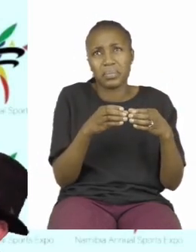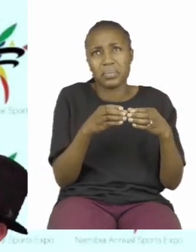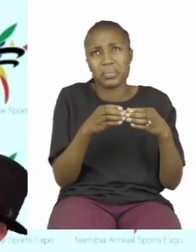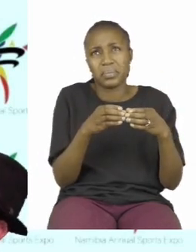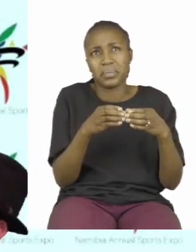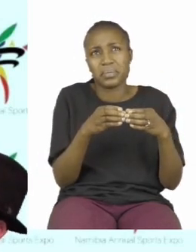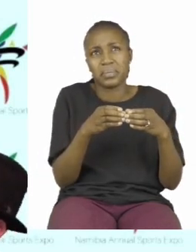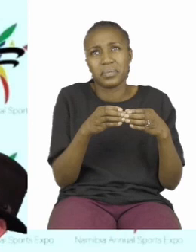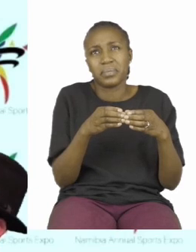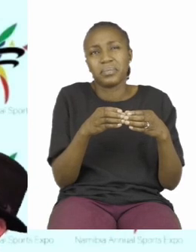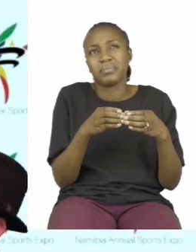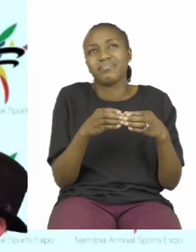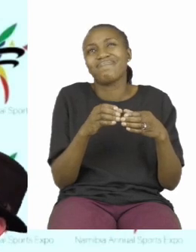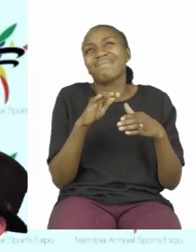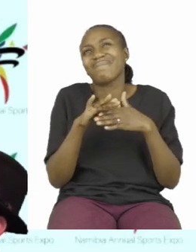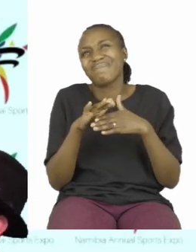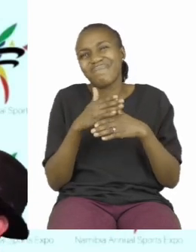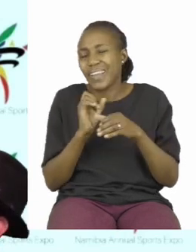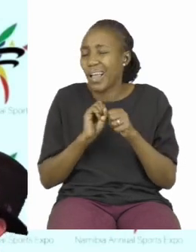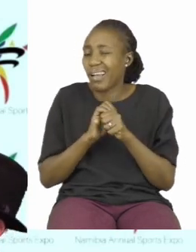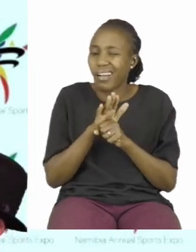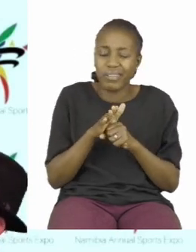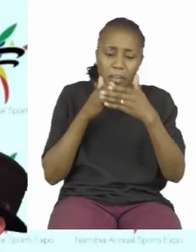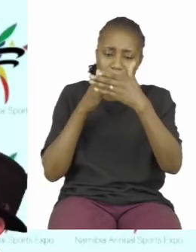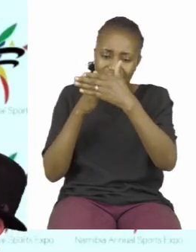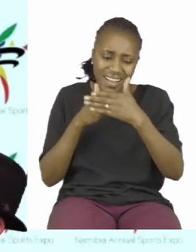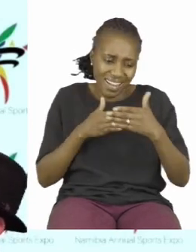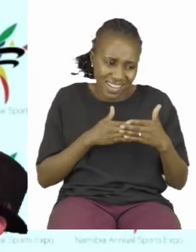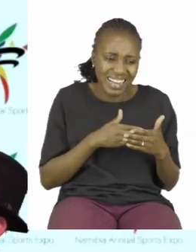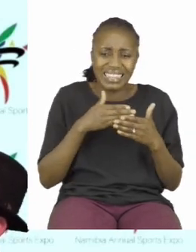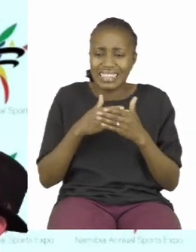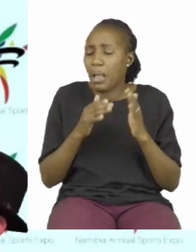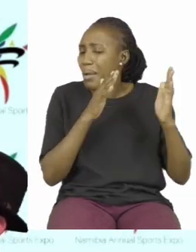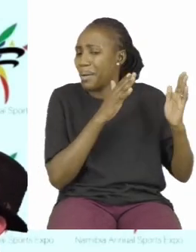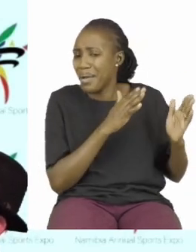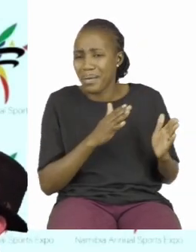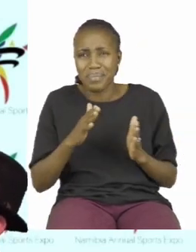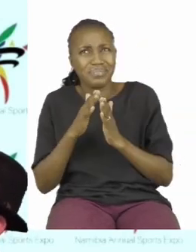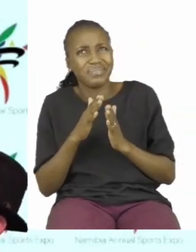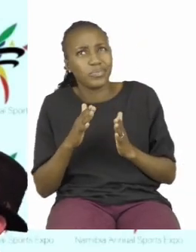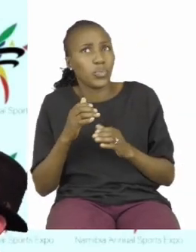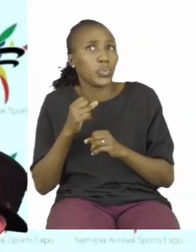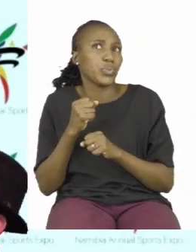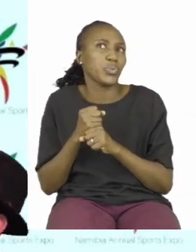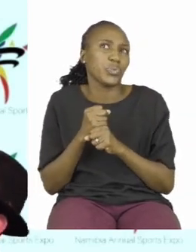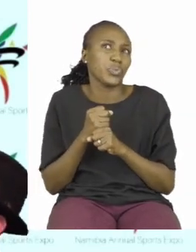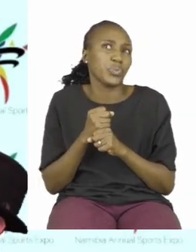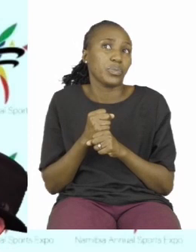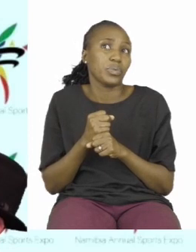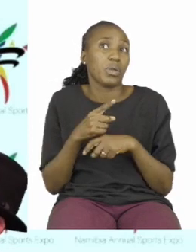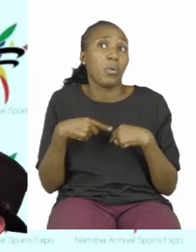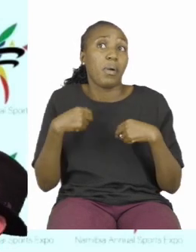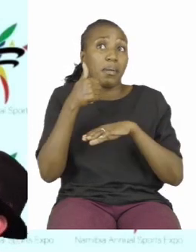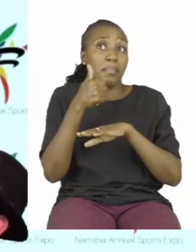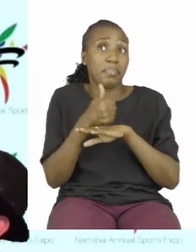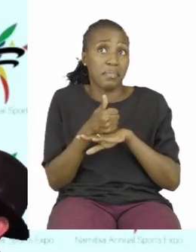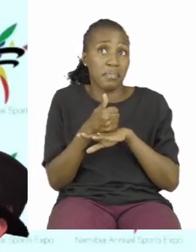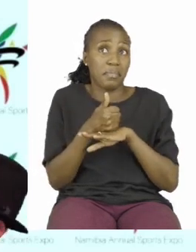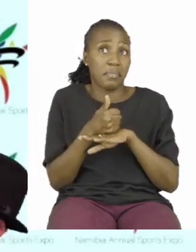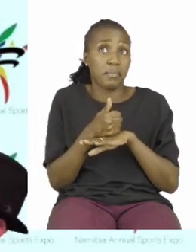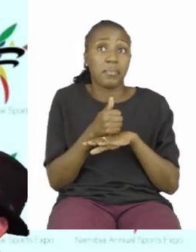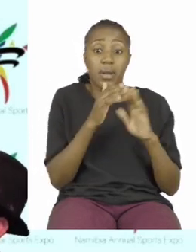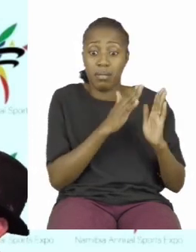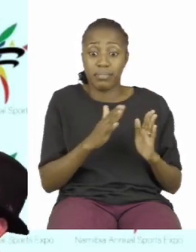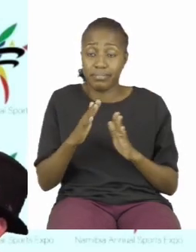tournaments again because of the COVID restrictions. You can't plan much. Yes. We are lucky that we planned nationals this time of the